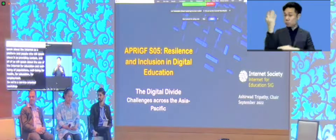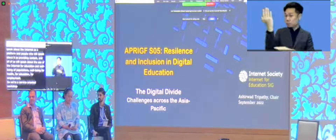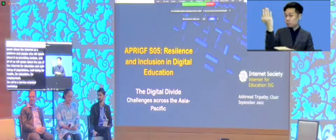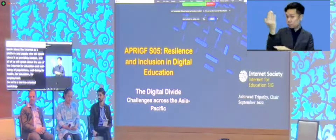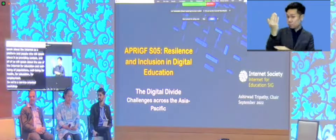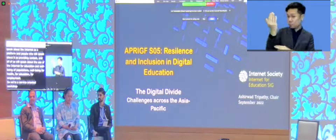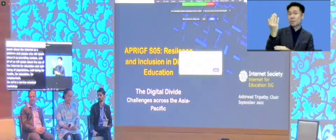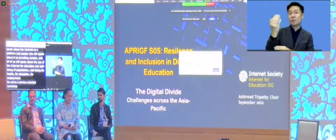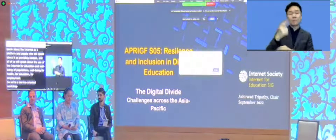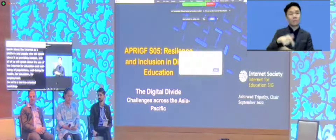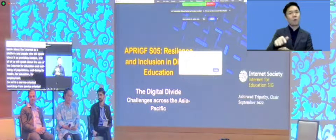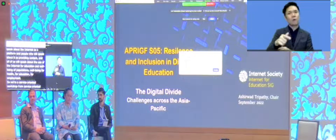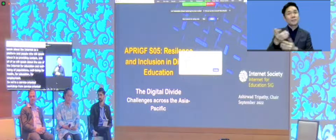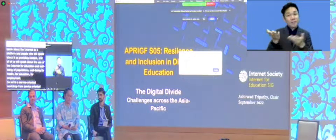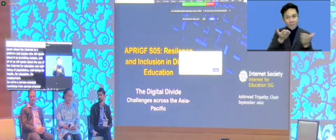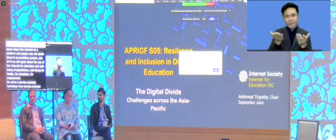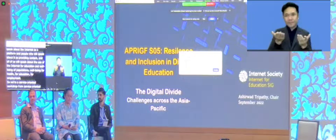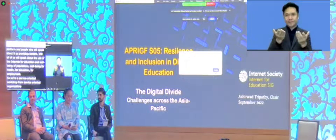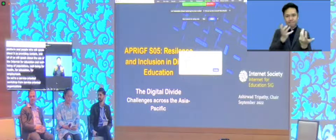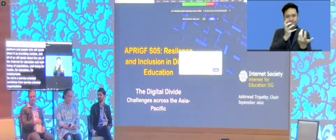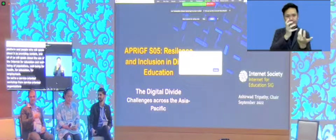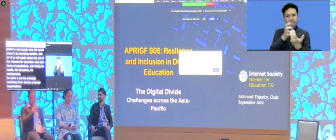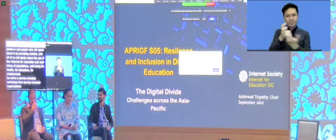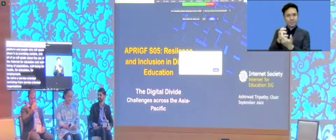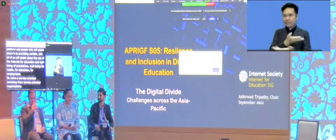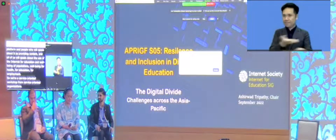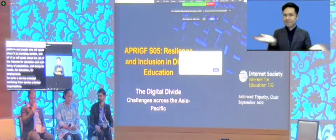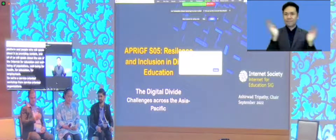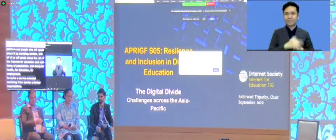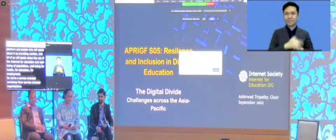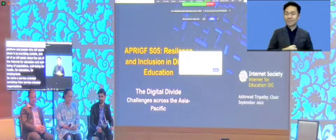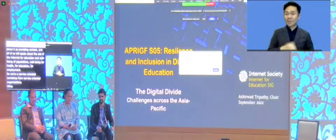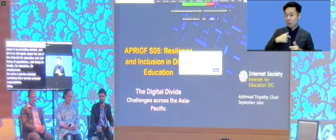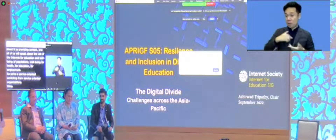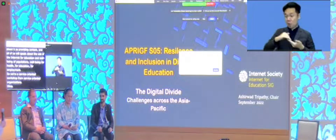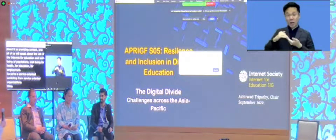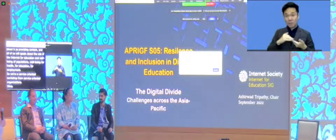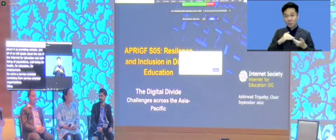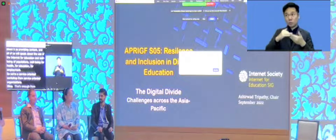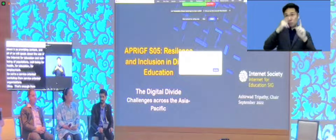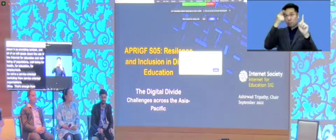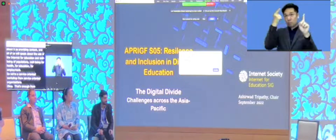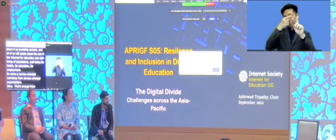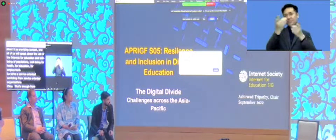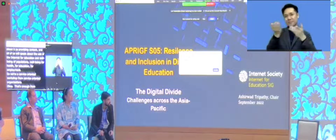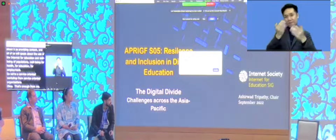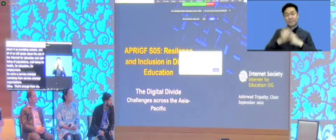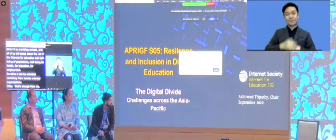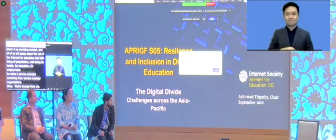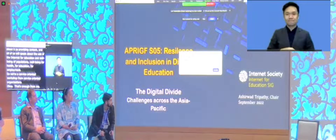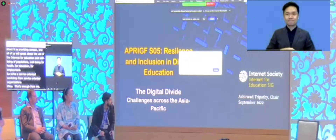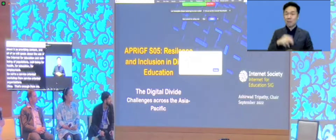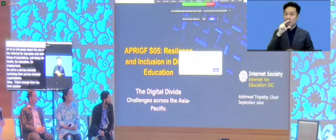service-oriented organizations. Okay, that's enough from me. First speaker, I'd like to ask